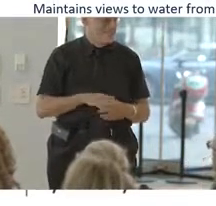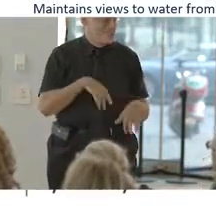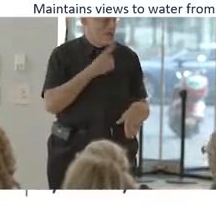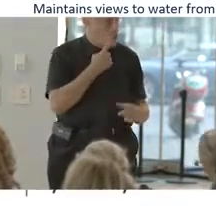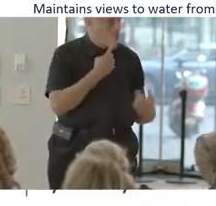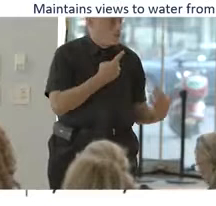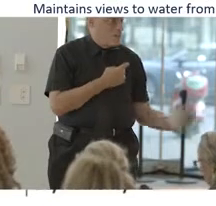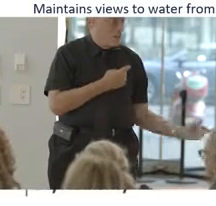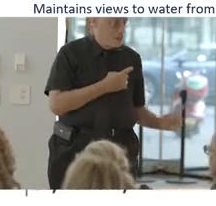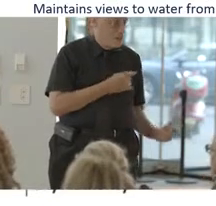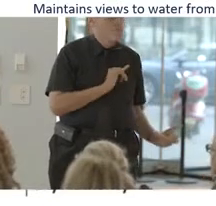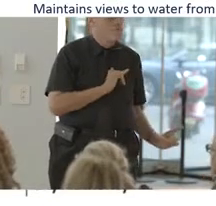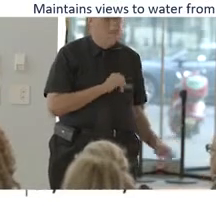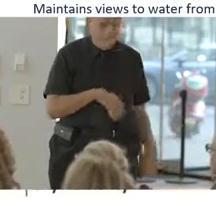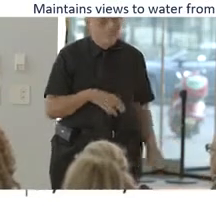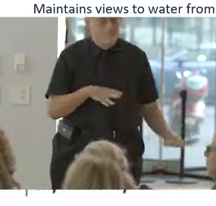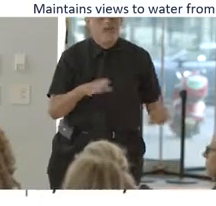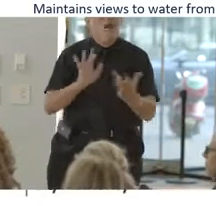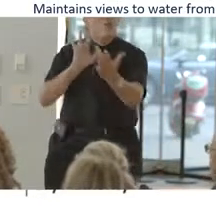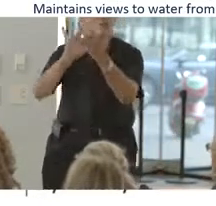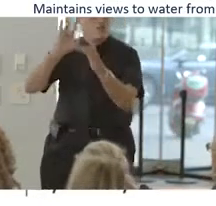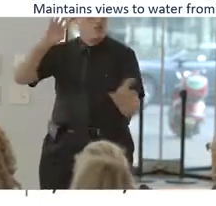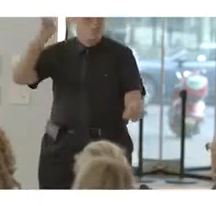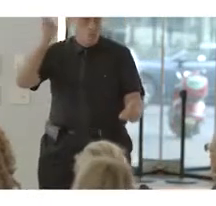The next reach, reach 4,